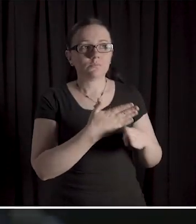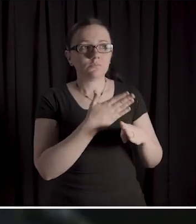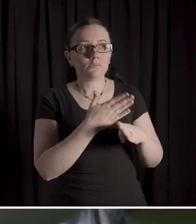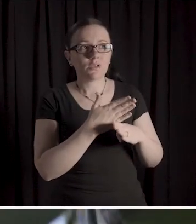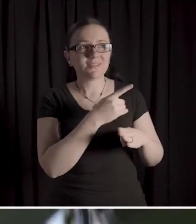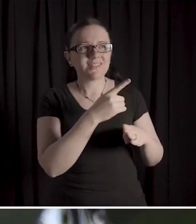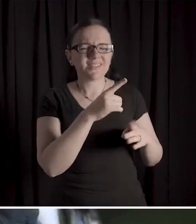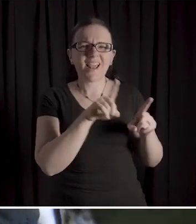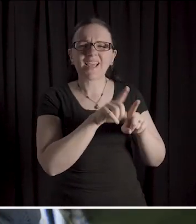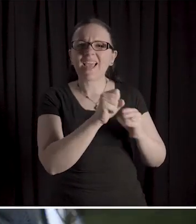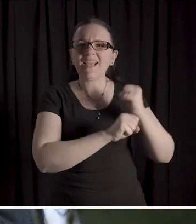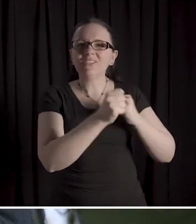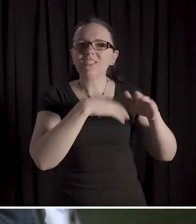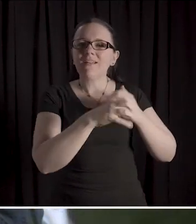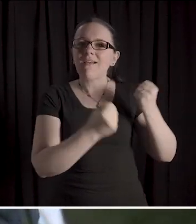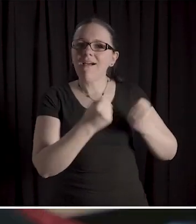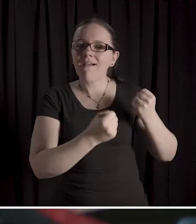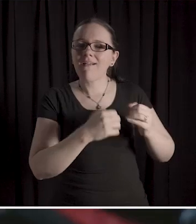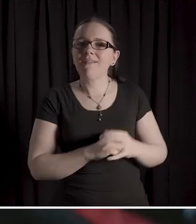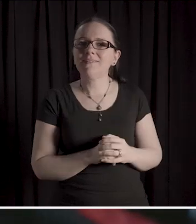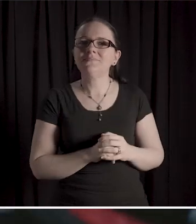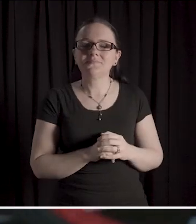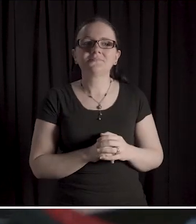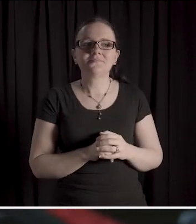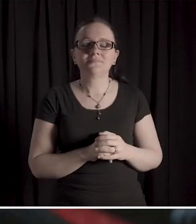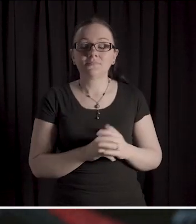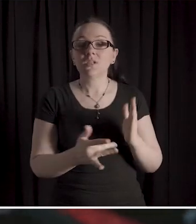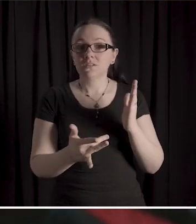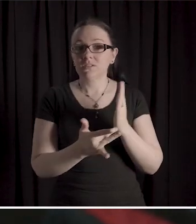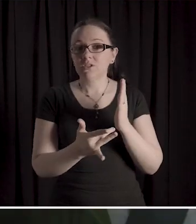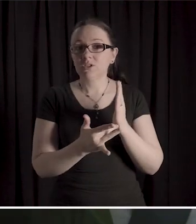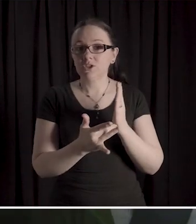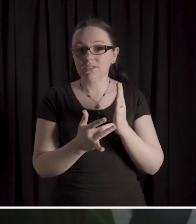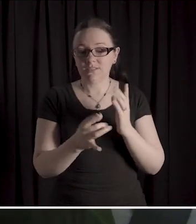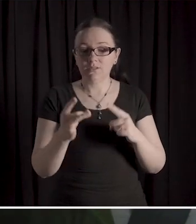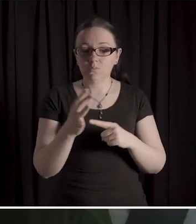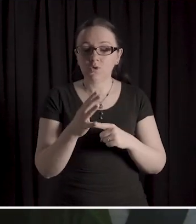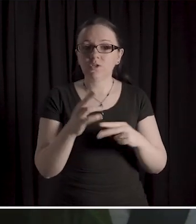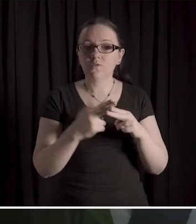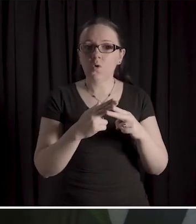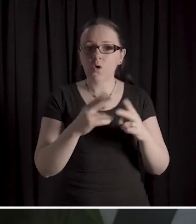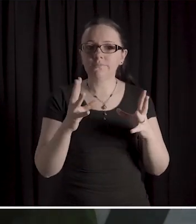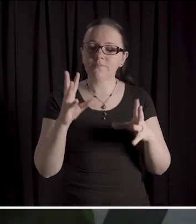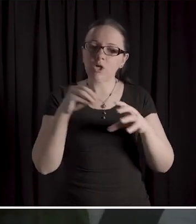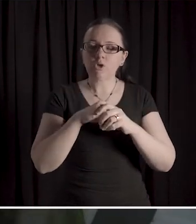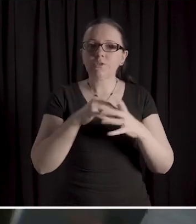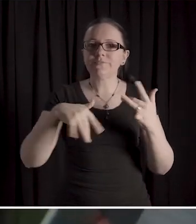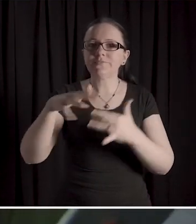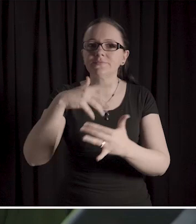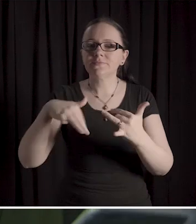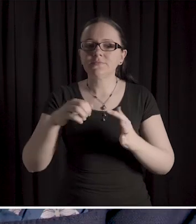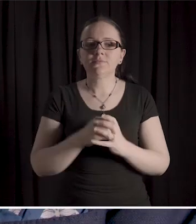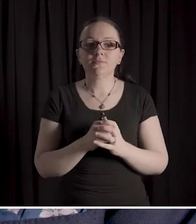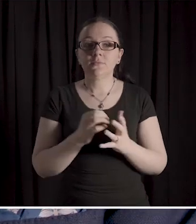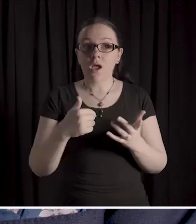the engine to my car. Technology can make a huge contribution to building a more inclusive society. I have far